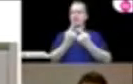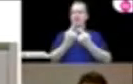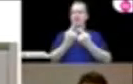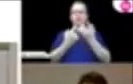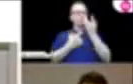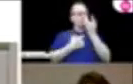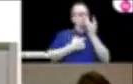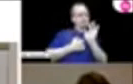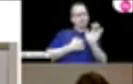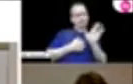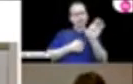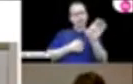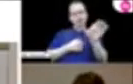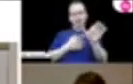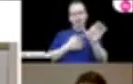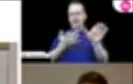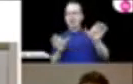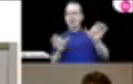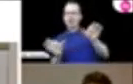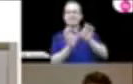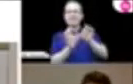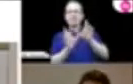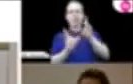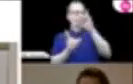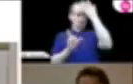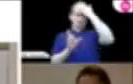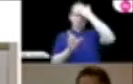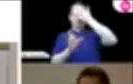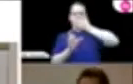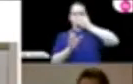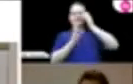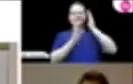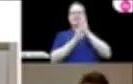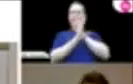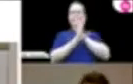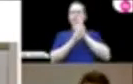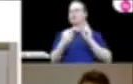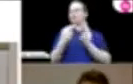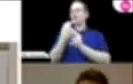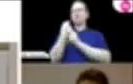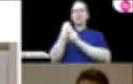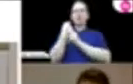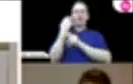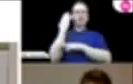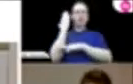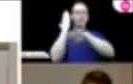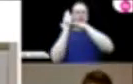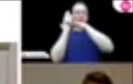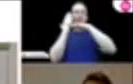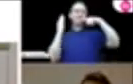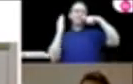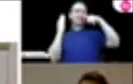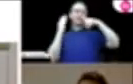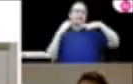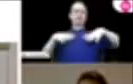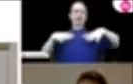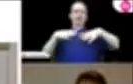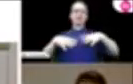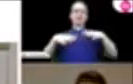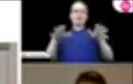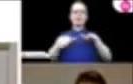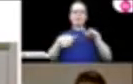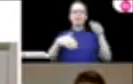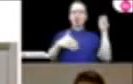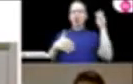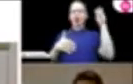and disguise. In newspapers, you'd often see reviews of high-class fancy dress balls, and there was a real